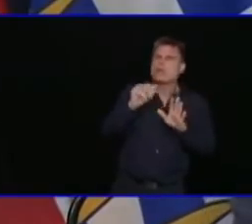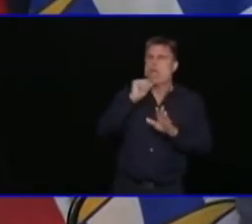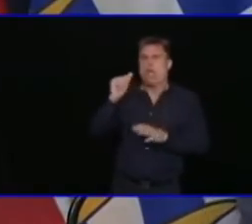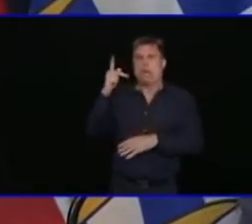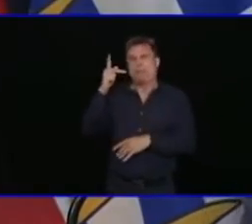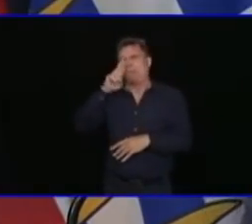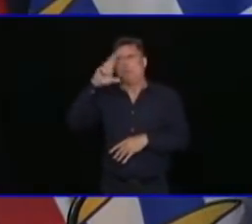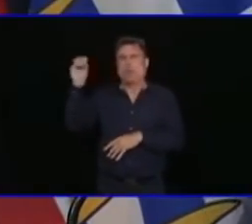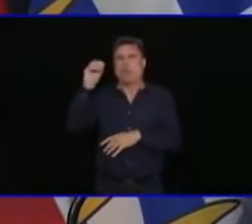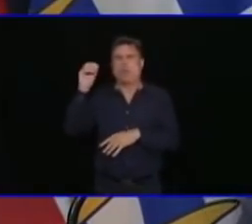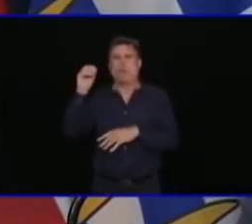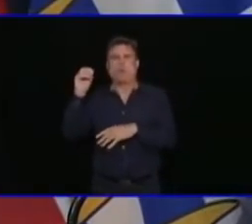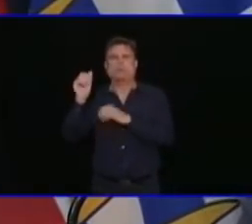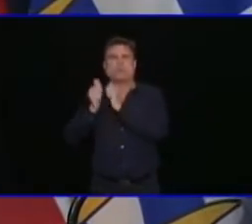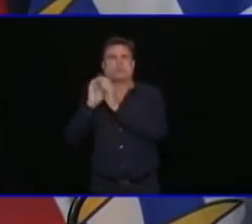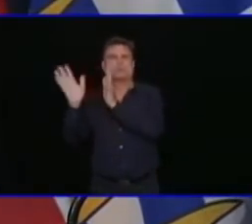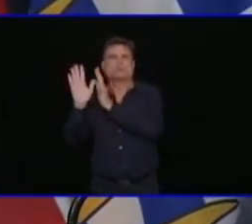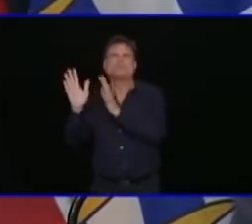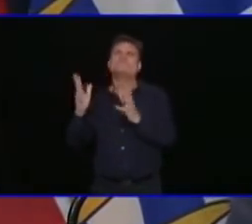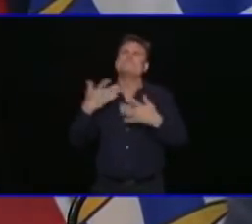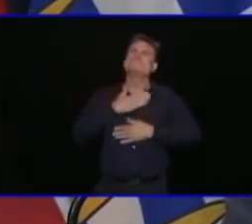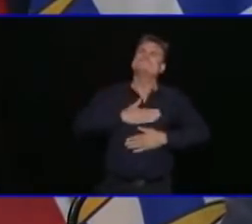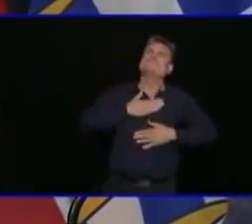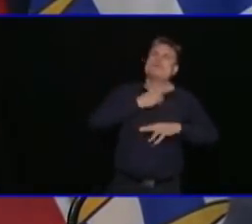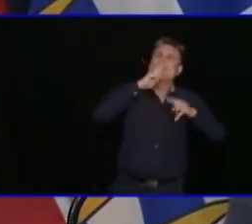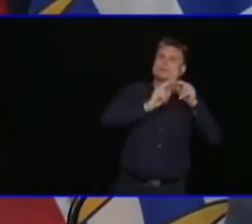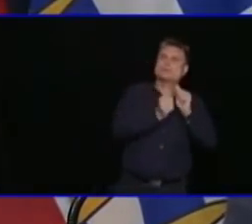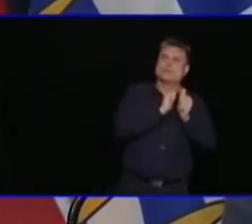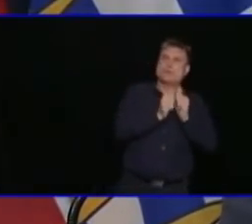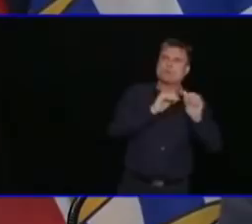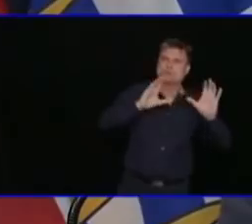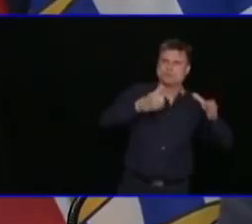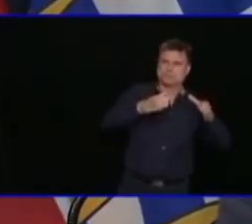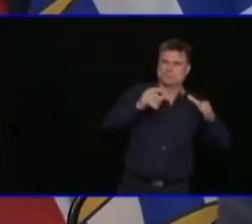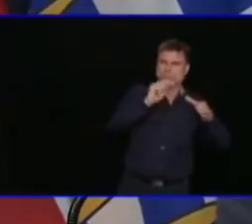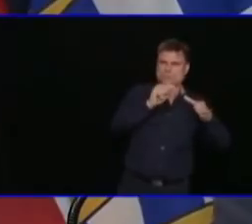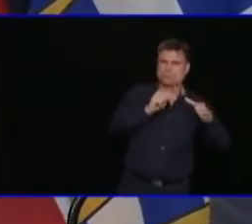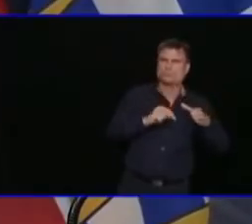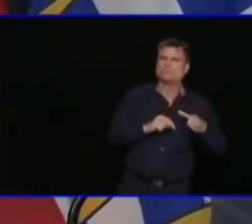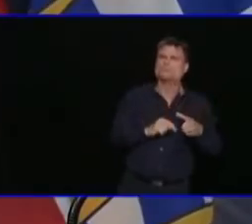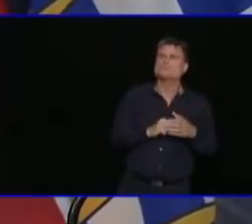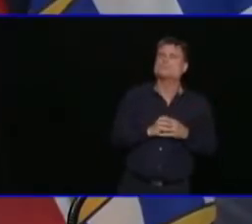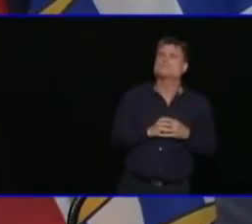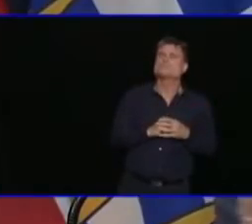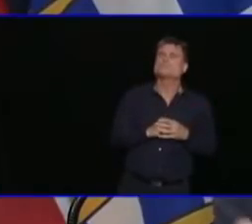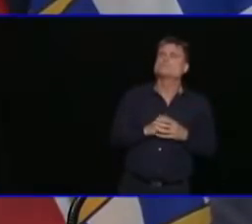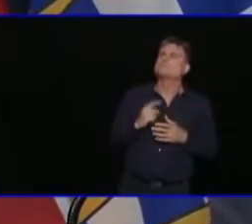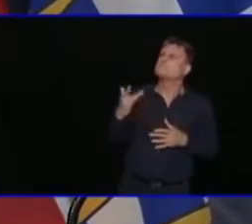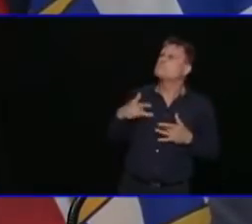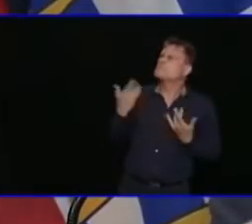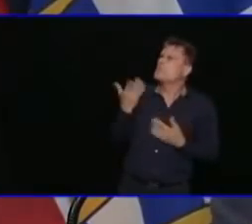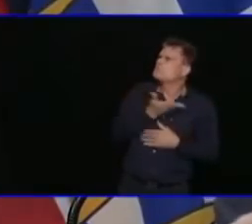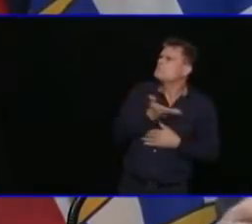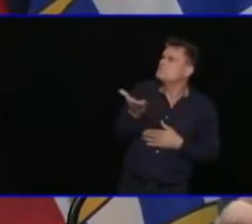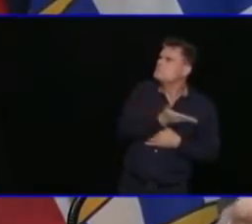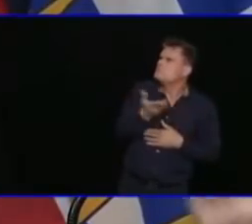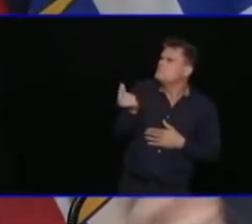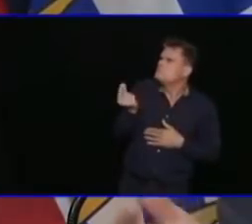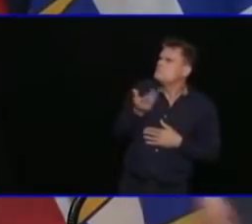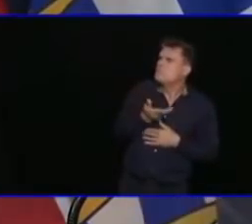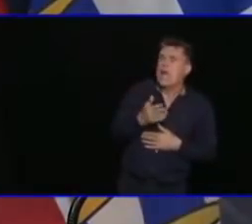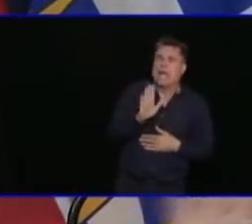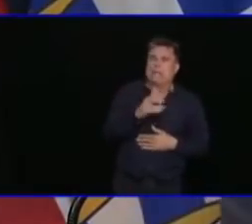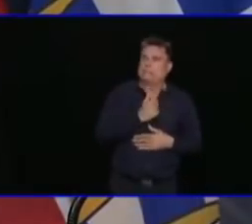You've caught me off guard. I actually not sure where we are. I know some sports have started already, and some of the summer leagues are working.